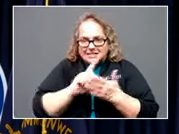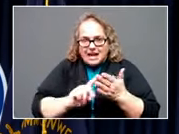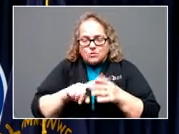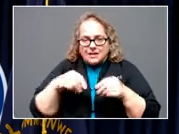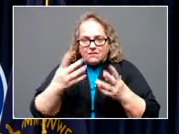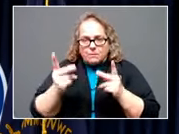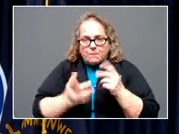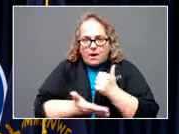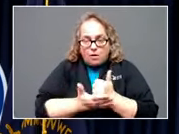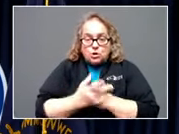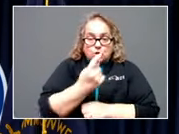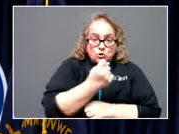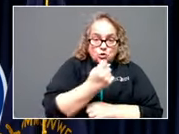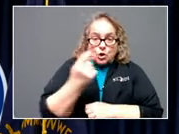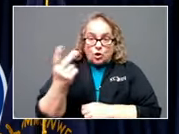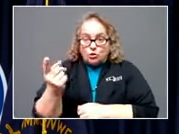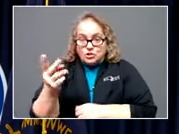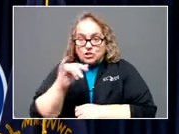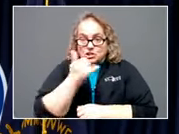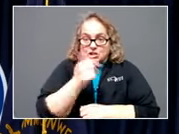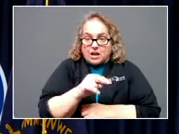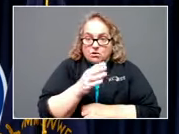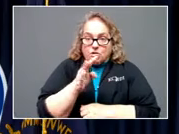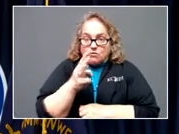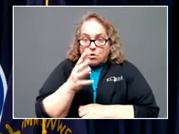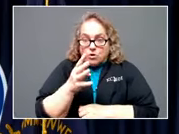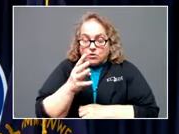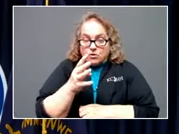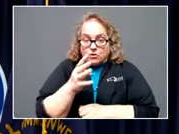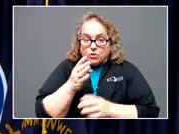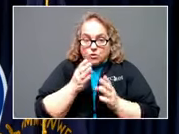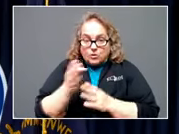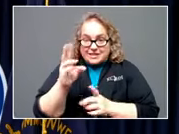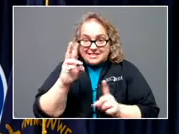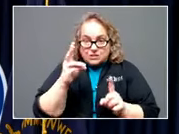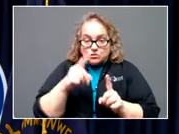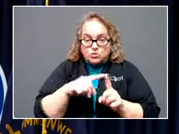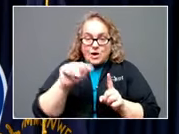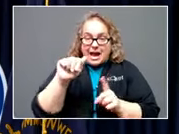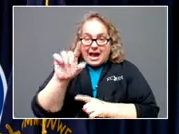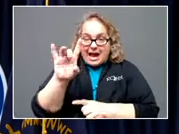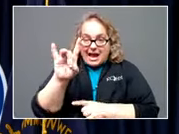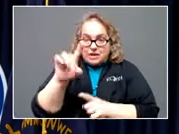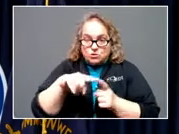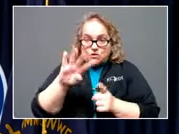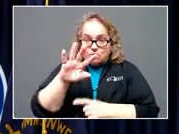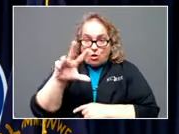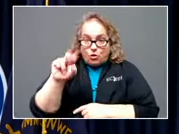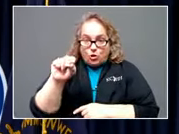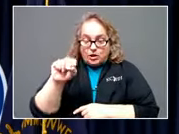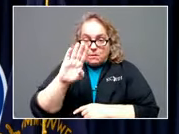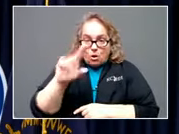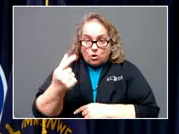Thursday, January 4th. They are through the 6th from 8 a.m. to 4:30 p.m. In Bowling Green, they're at